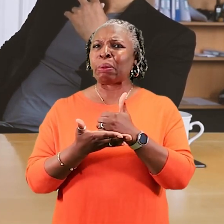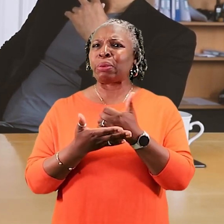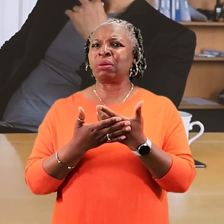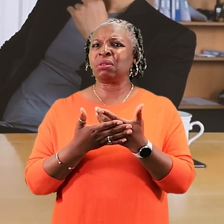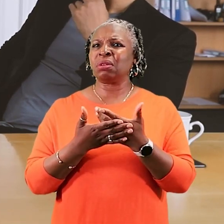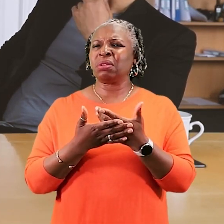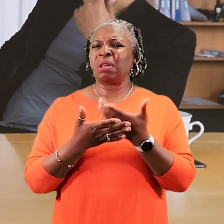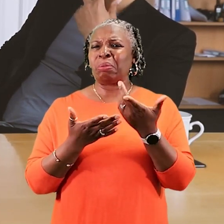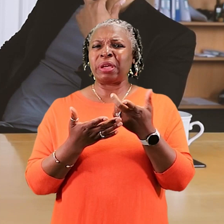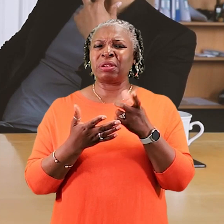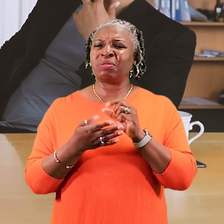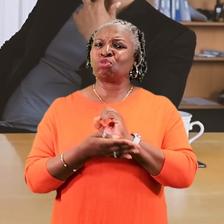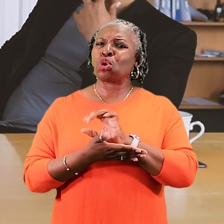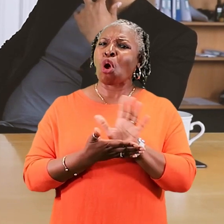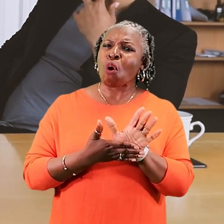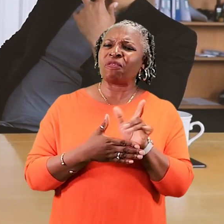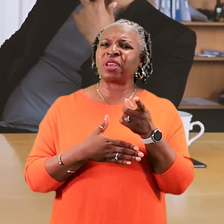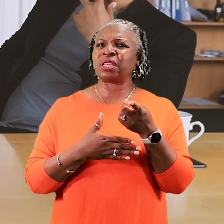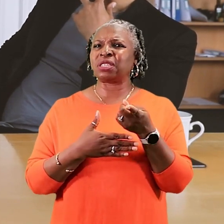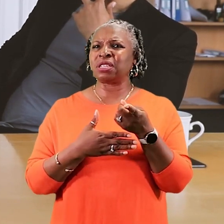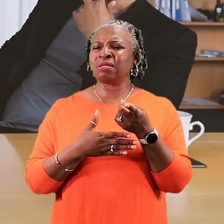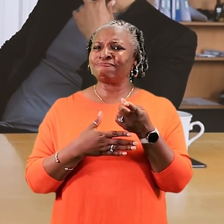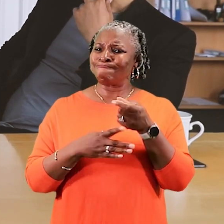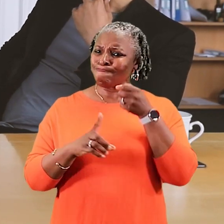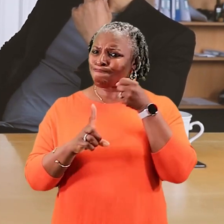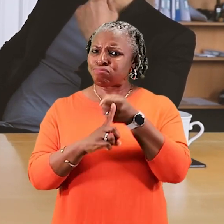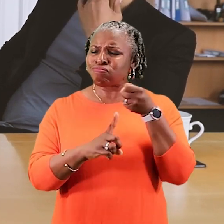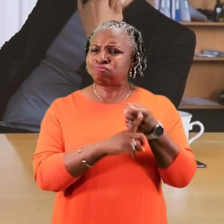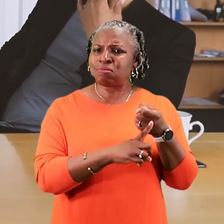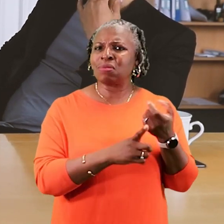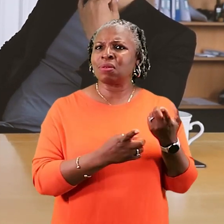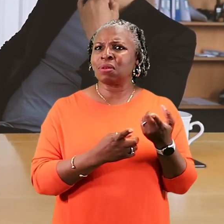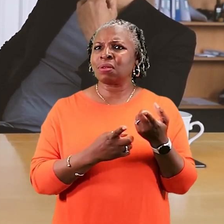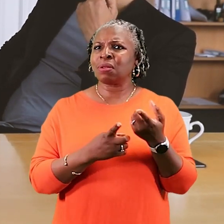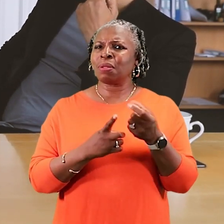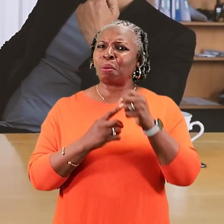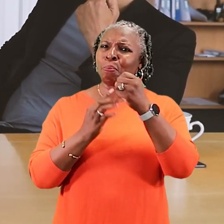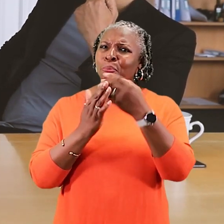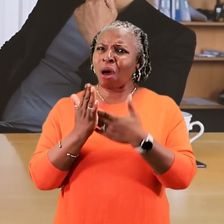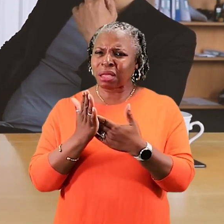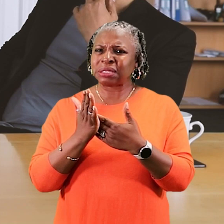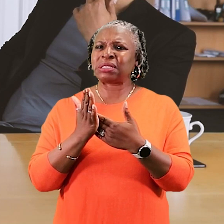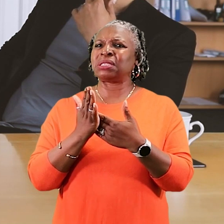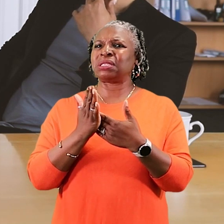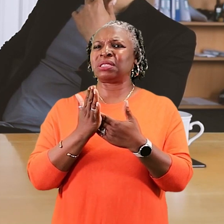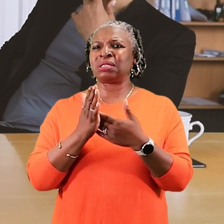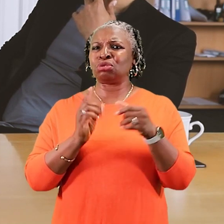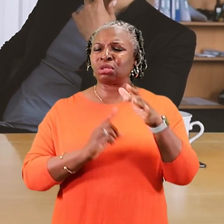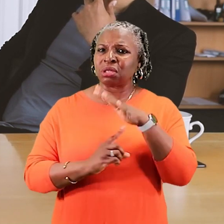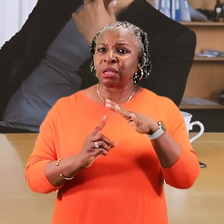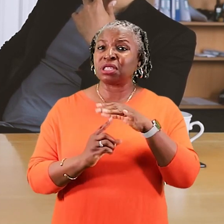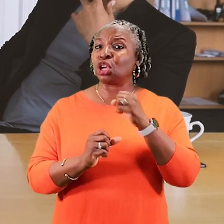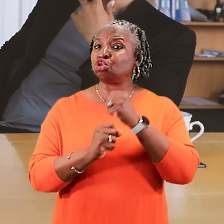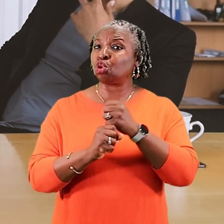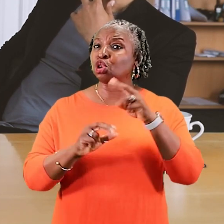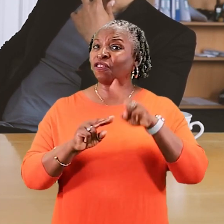think during COVID, it was highlighted so impactfully, the inequalities within society,